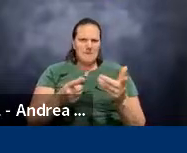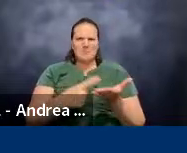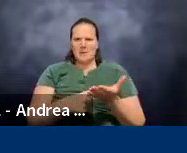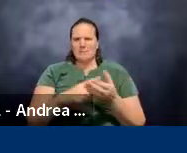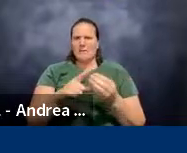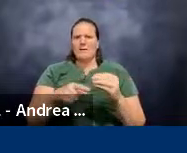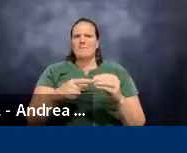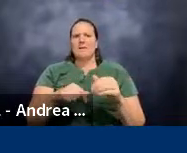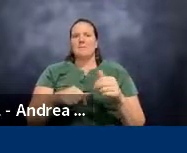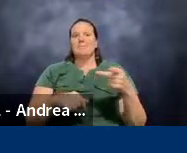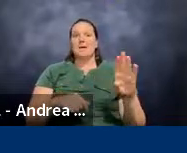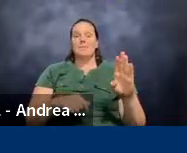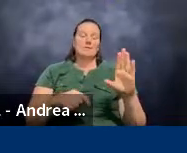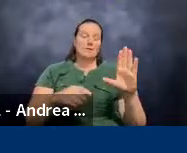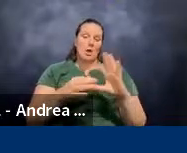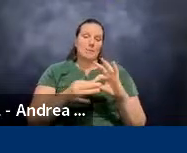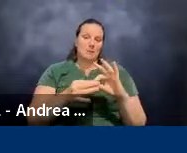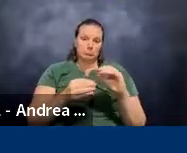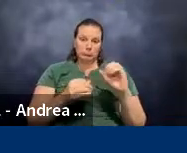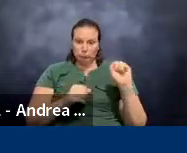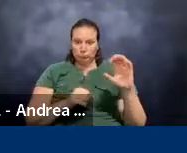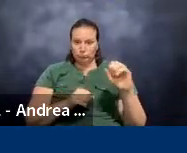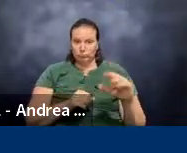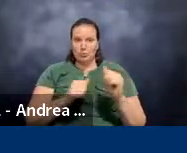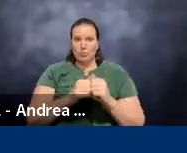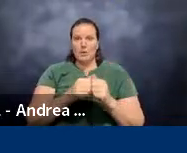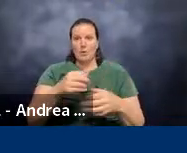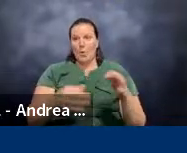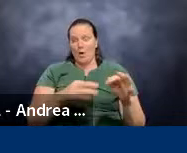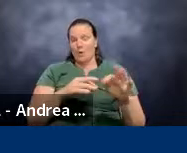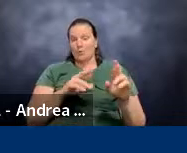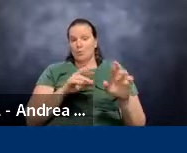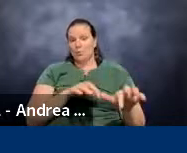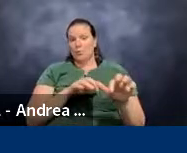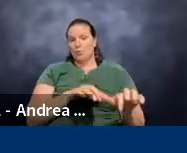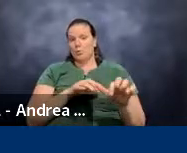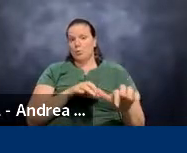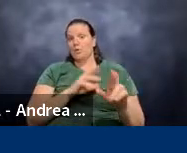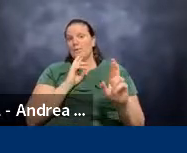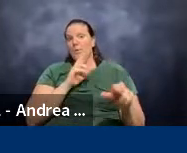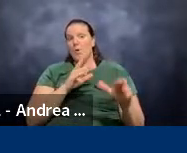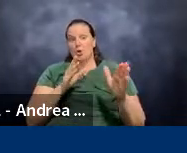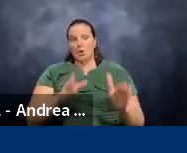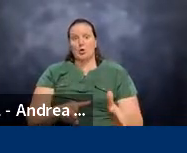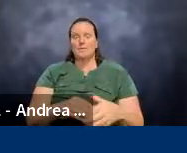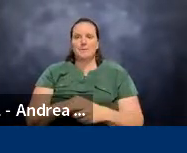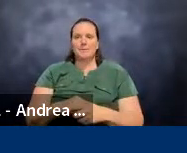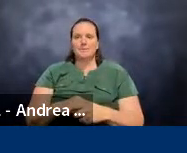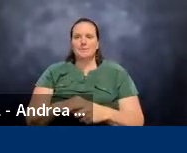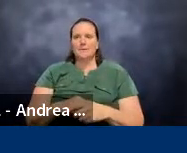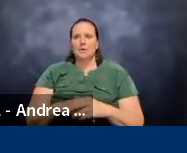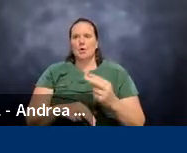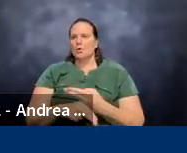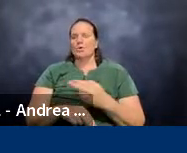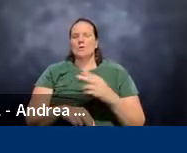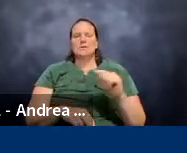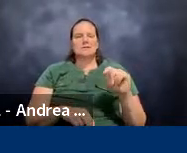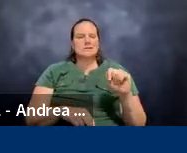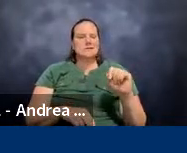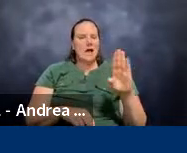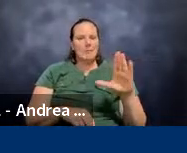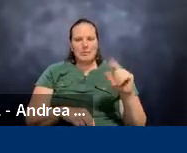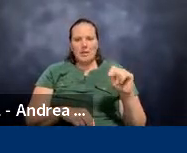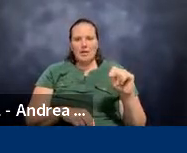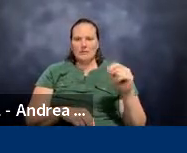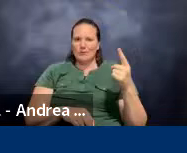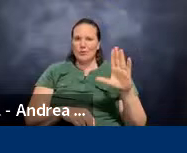can leave public comment with a court reporter. You would also be able to use a tablet to provide